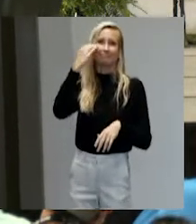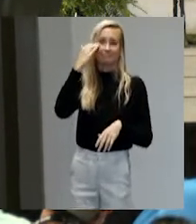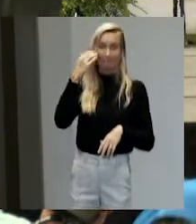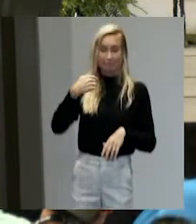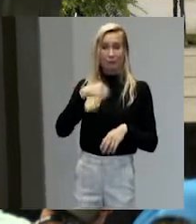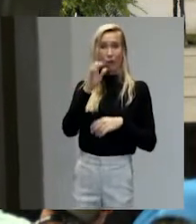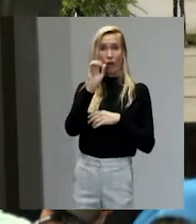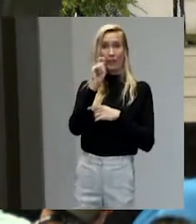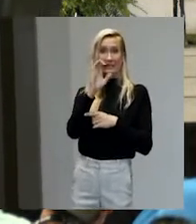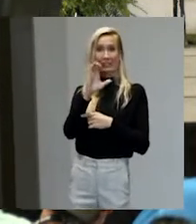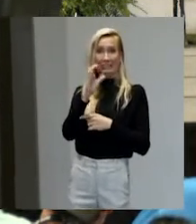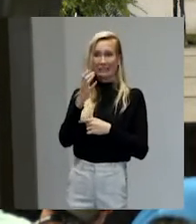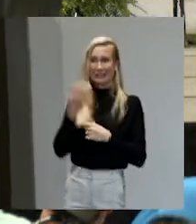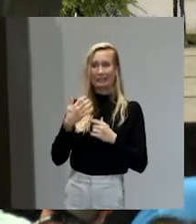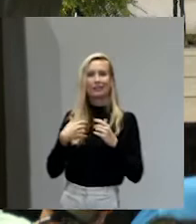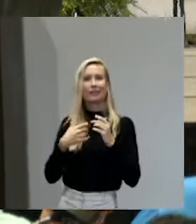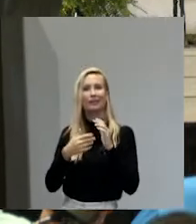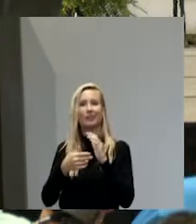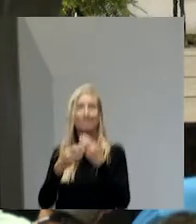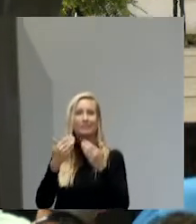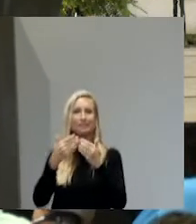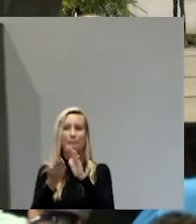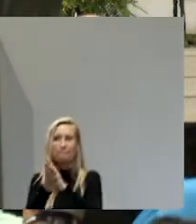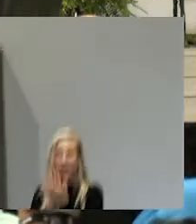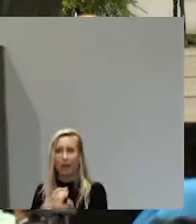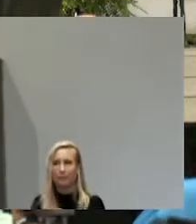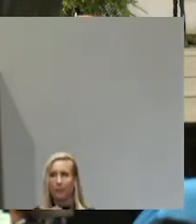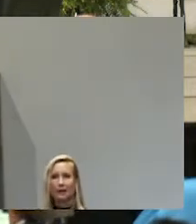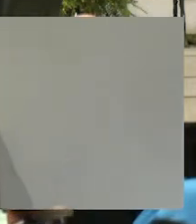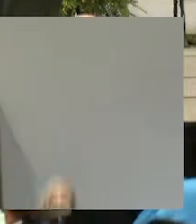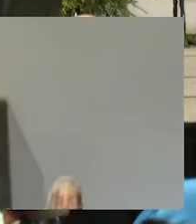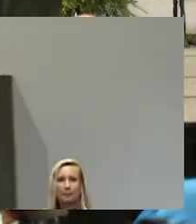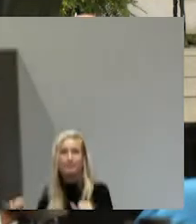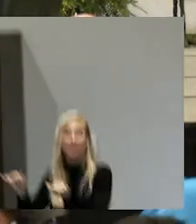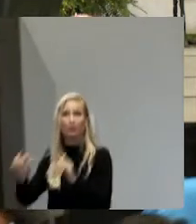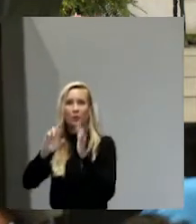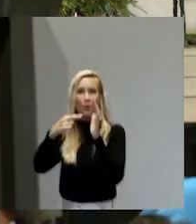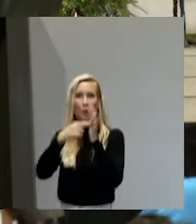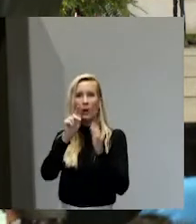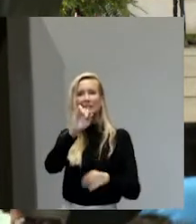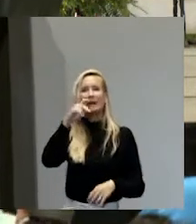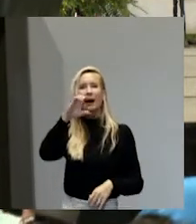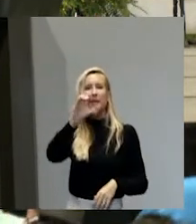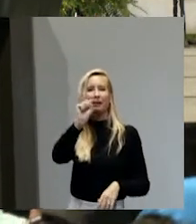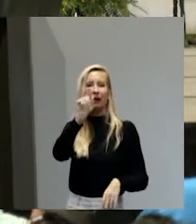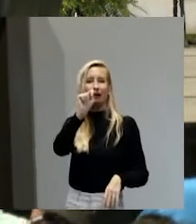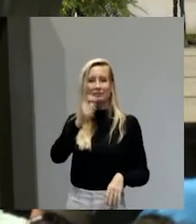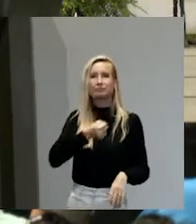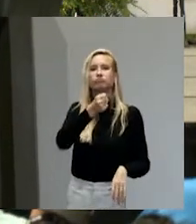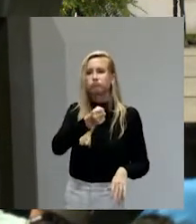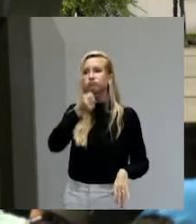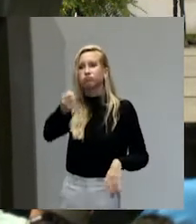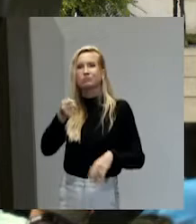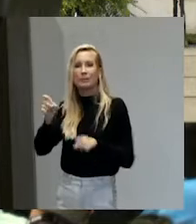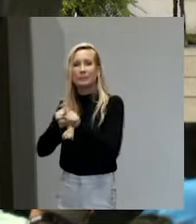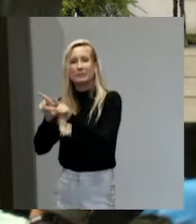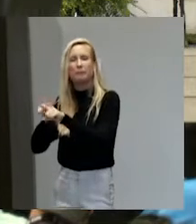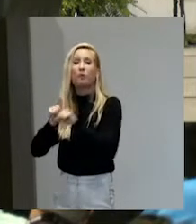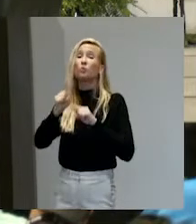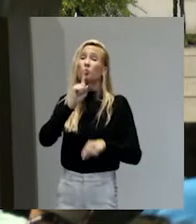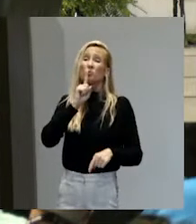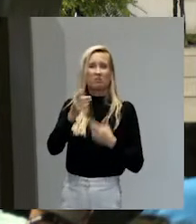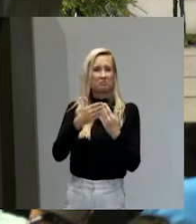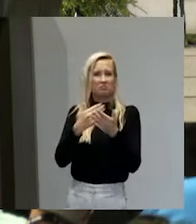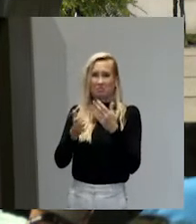on the spectrum that you could do so many different things. And you guys actually hopped on much earlier because the pilot